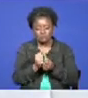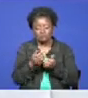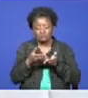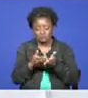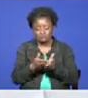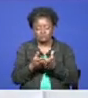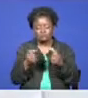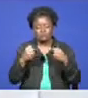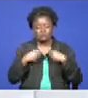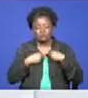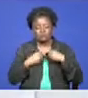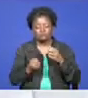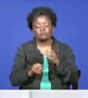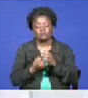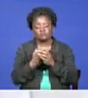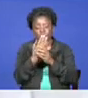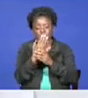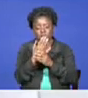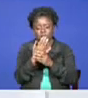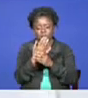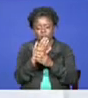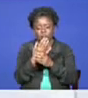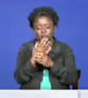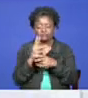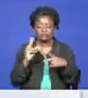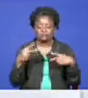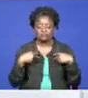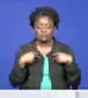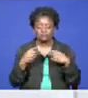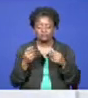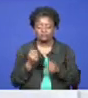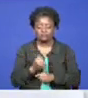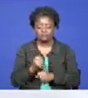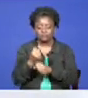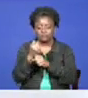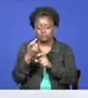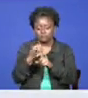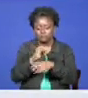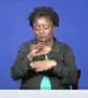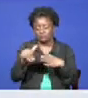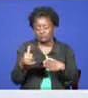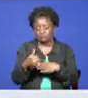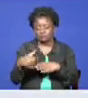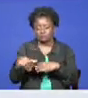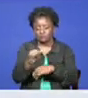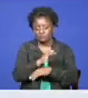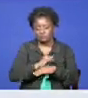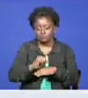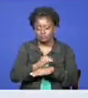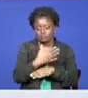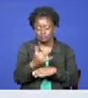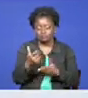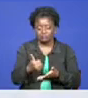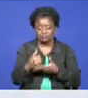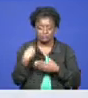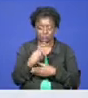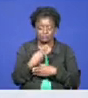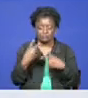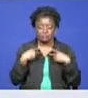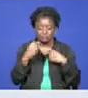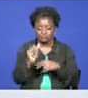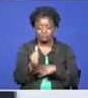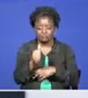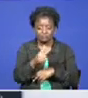sailors. Just tell me a bit about that. Well, we have the support from all the islands. All the islands help us. They have their own clinics and their own